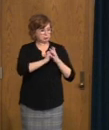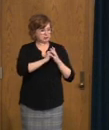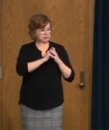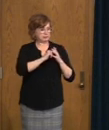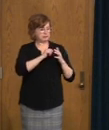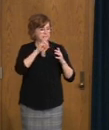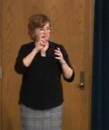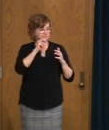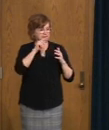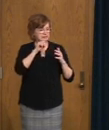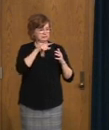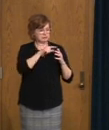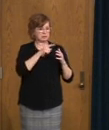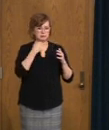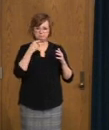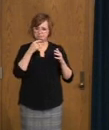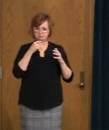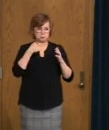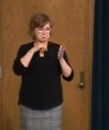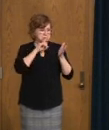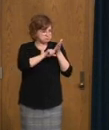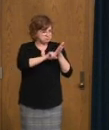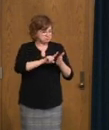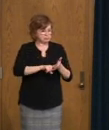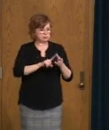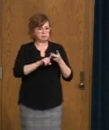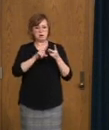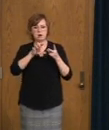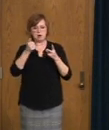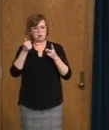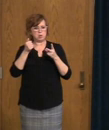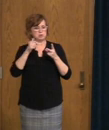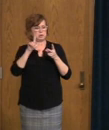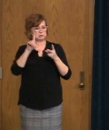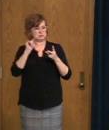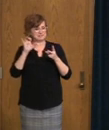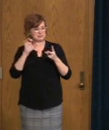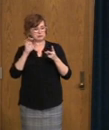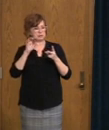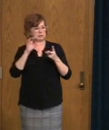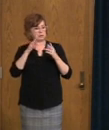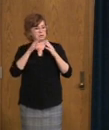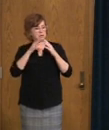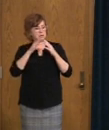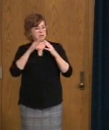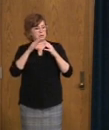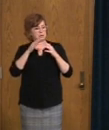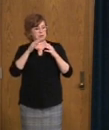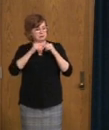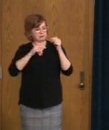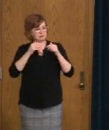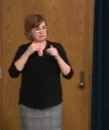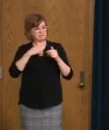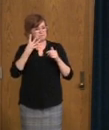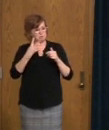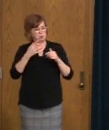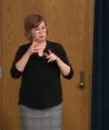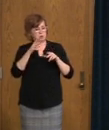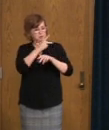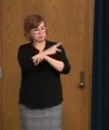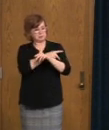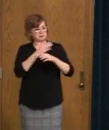seen potential breakdowns or challenges with respect to the use of infection control practices. So with respect to a review, if a review